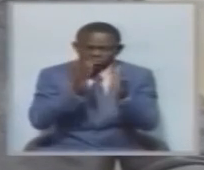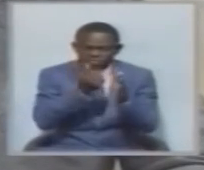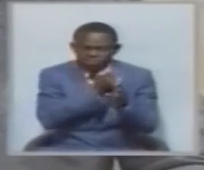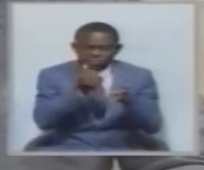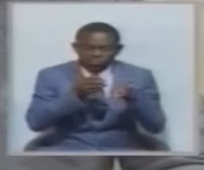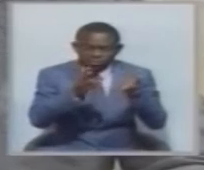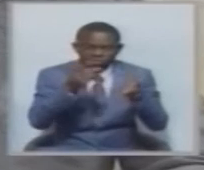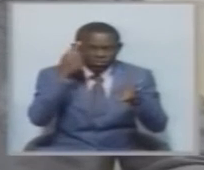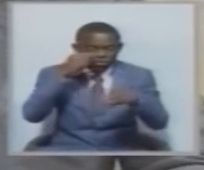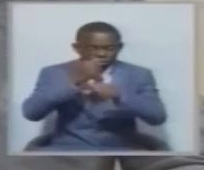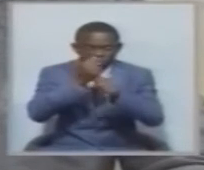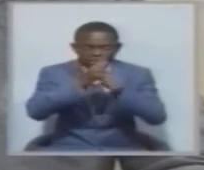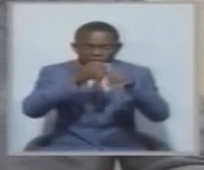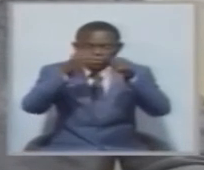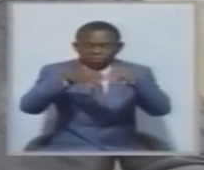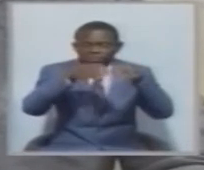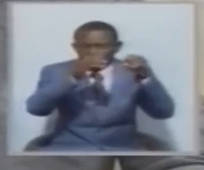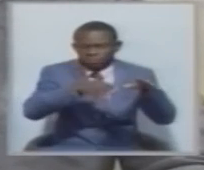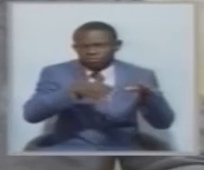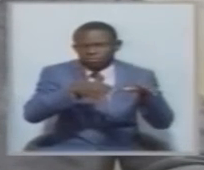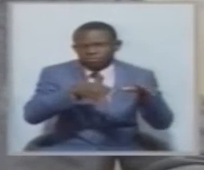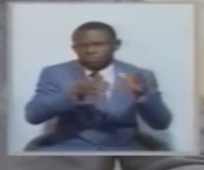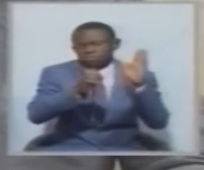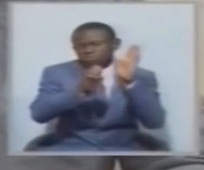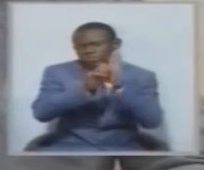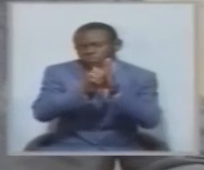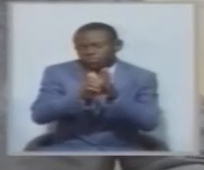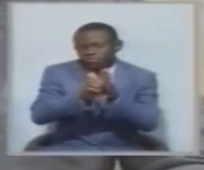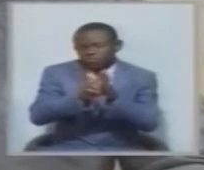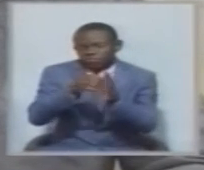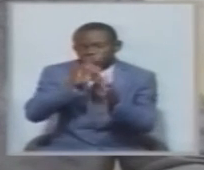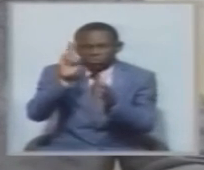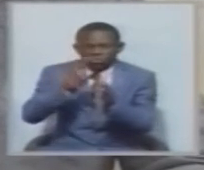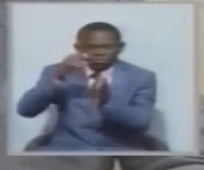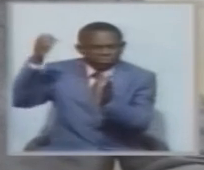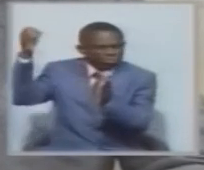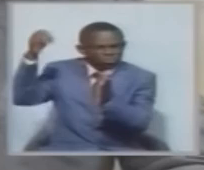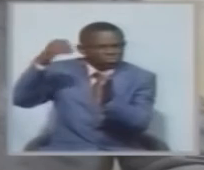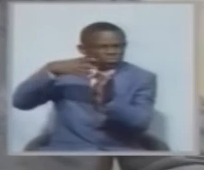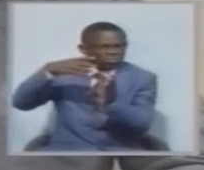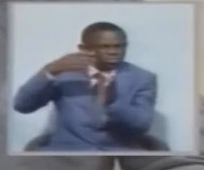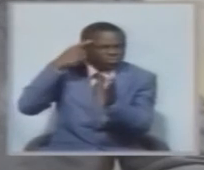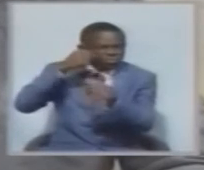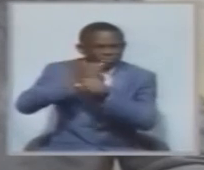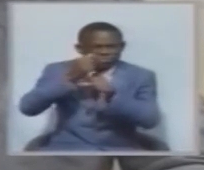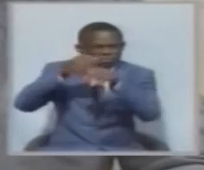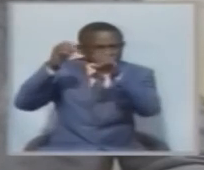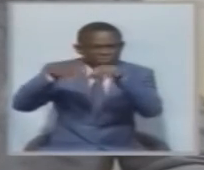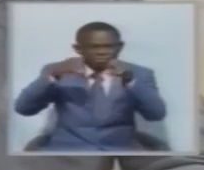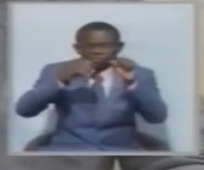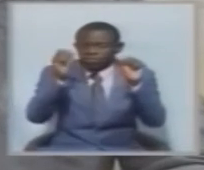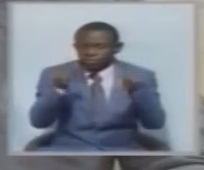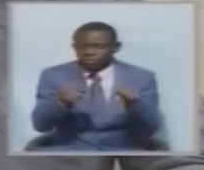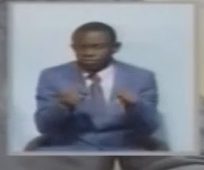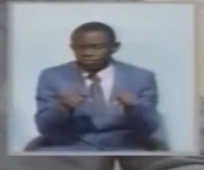electricity. Why not take the solar way of, generating electricity? So if that is something, and we